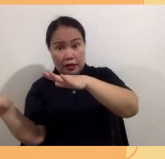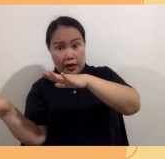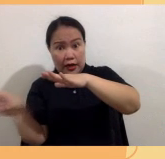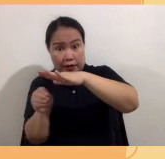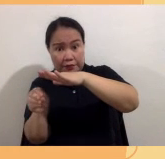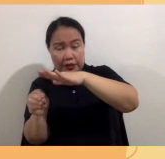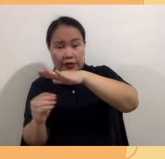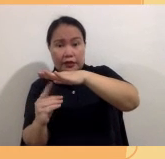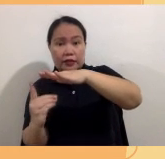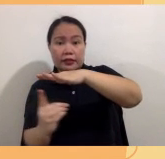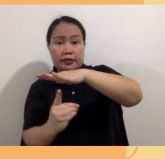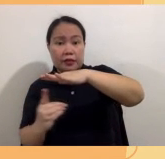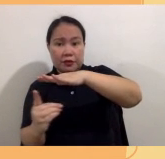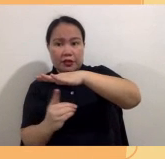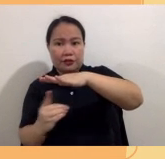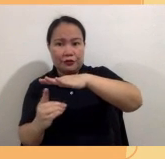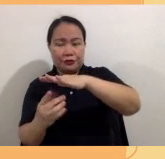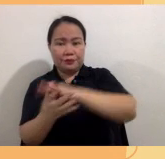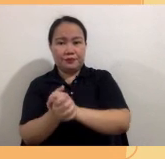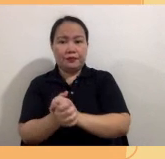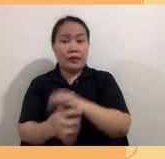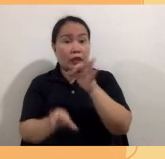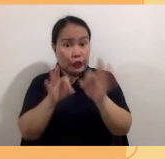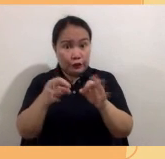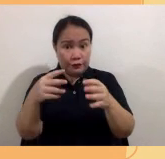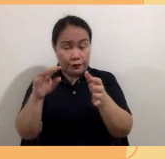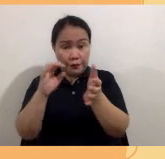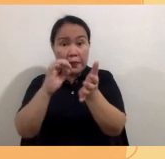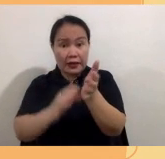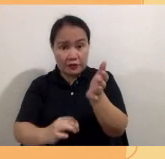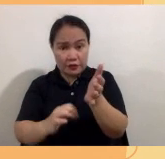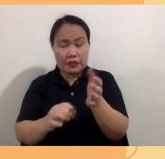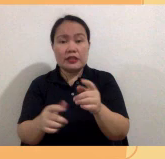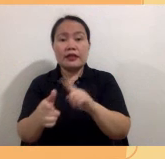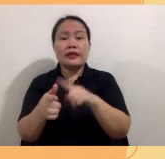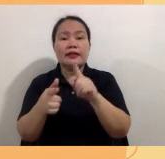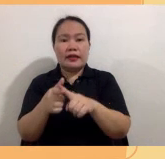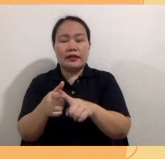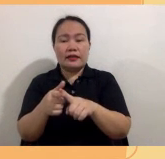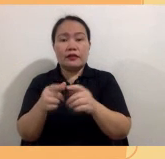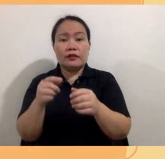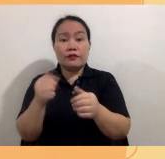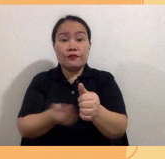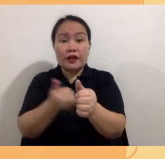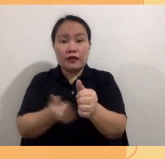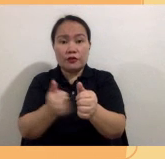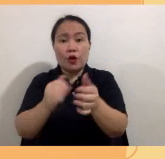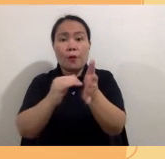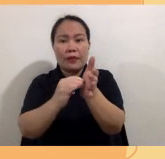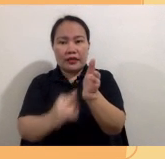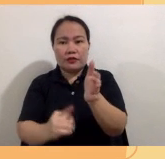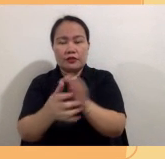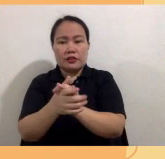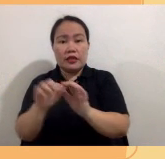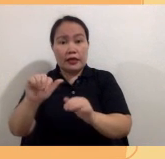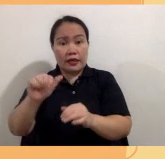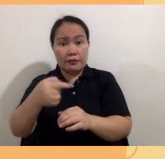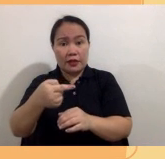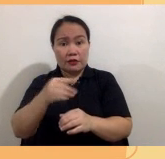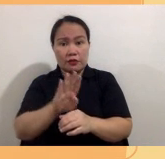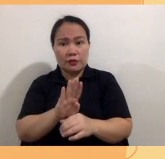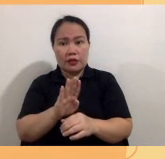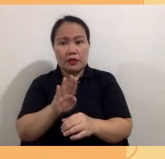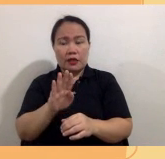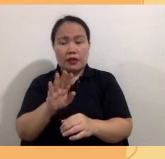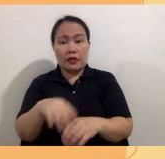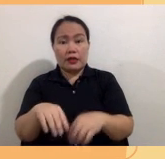over C. Now, if you have subtraction naman, so you just have to subtract A minus B over C. Now, remember that